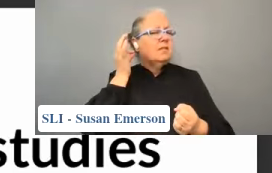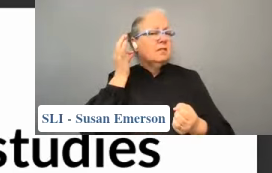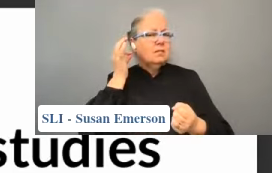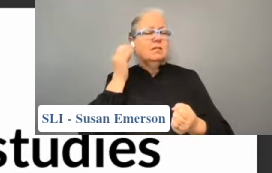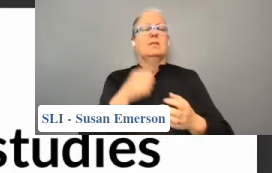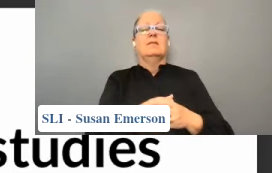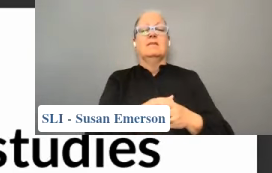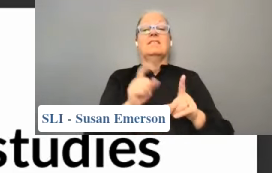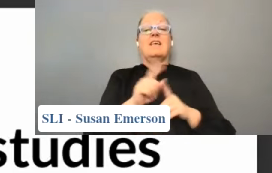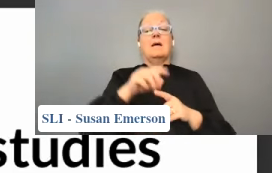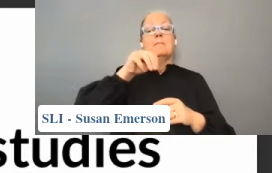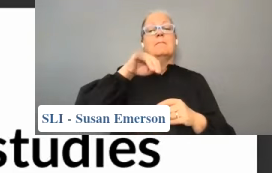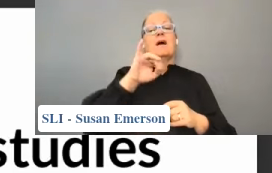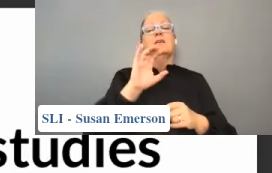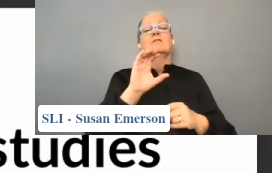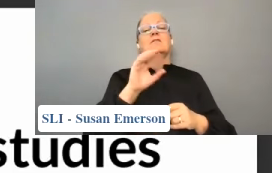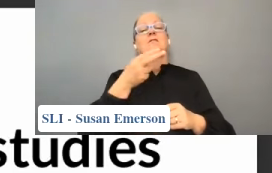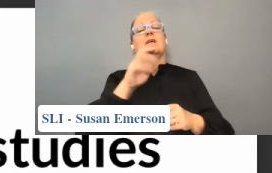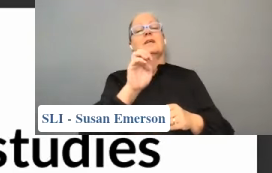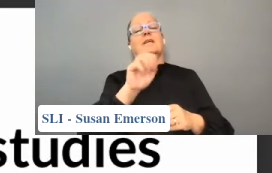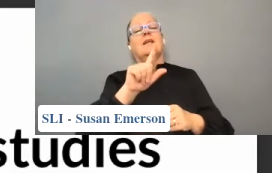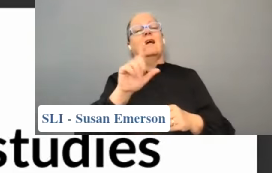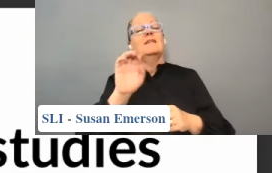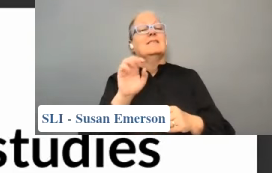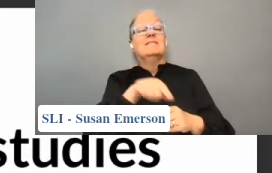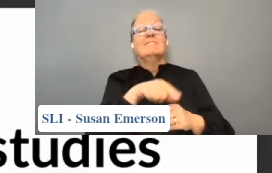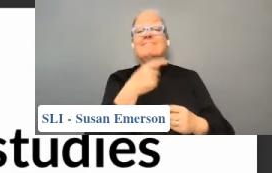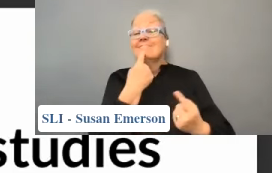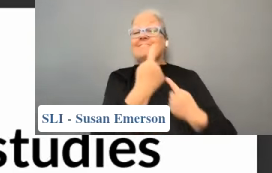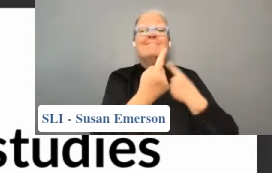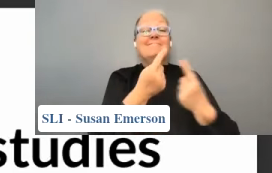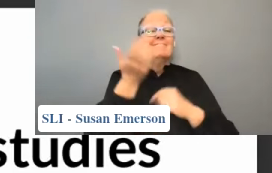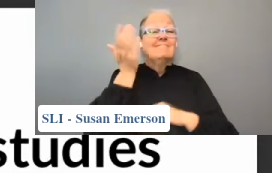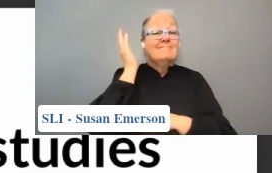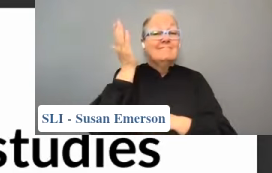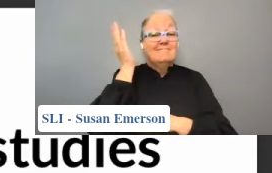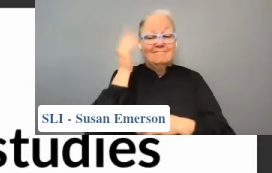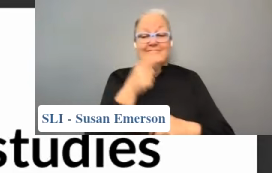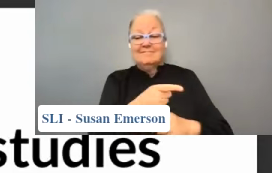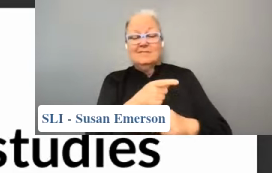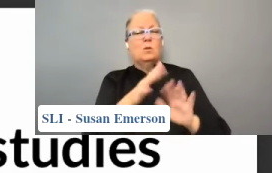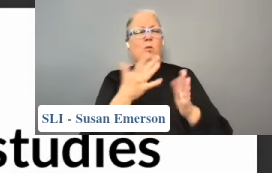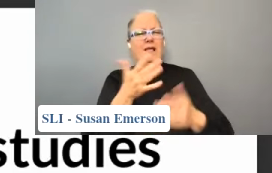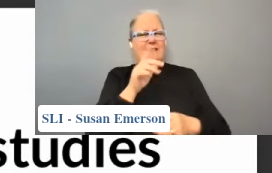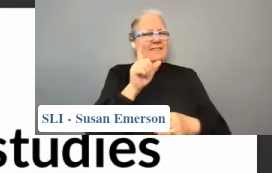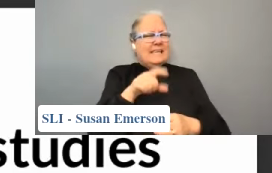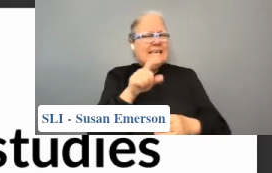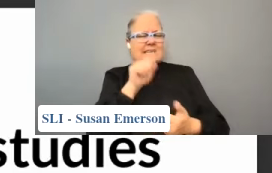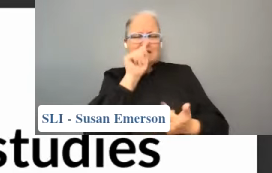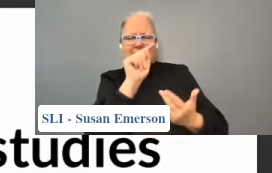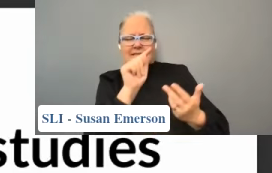in the previous presentation that is actually needed in those